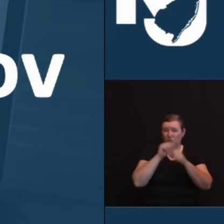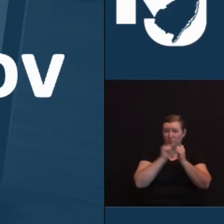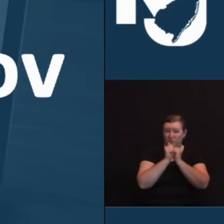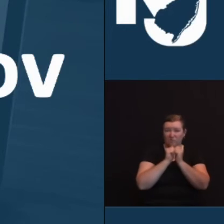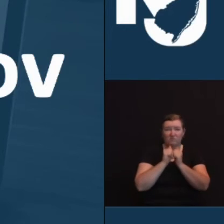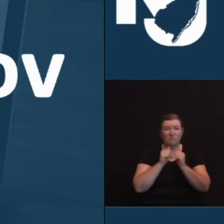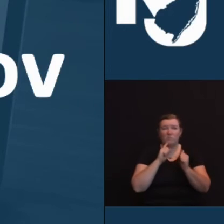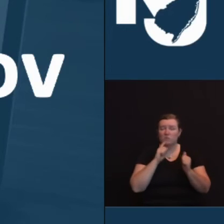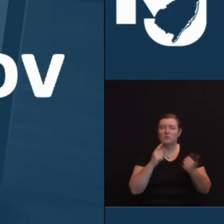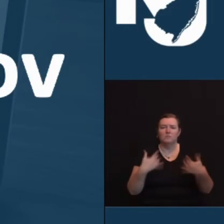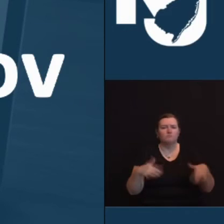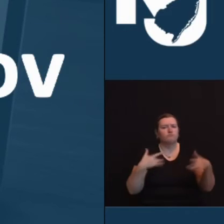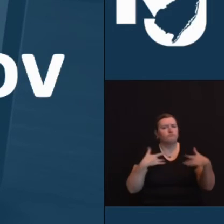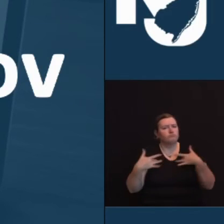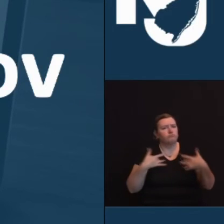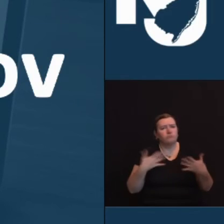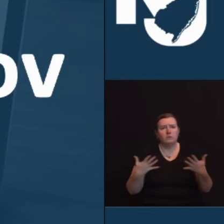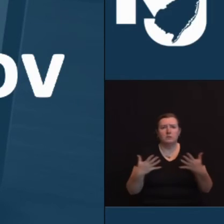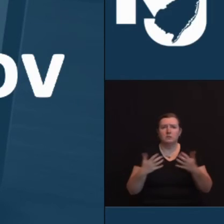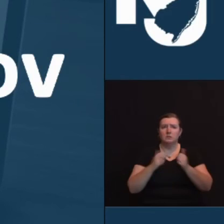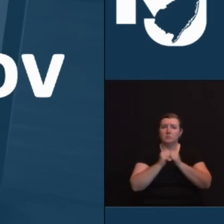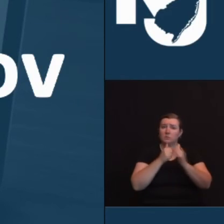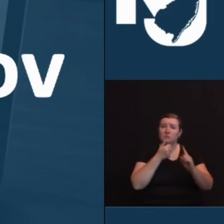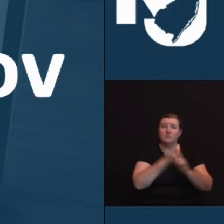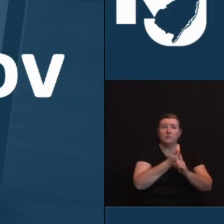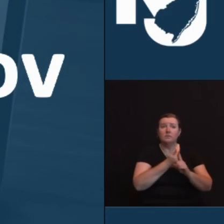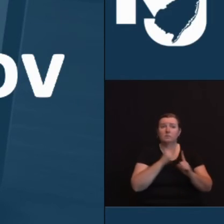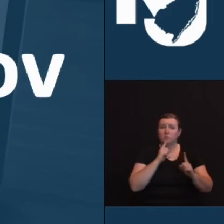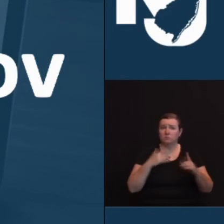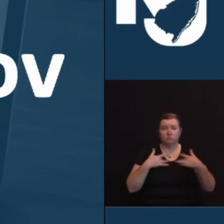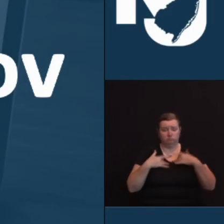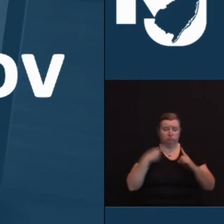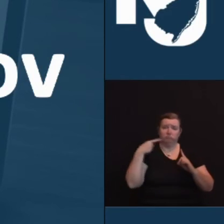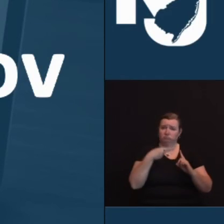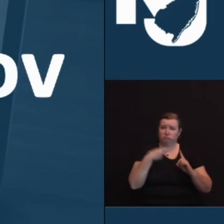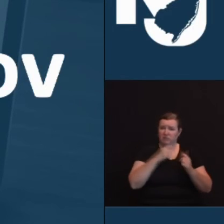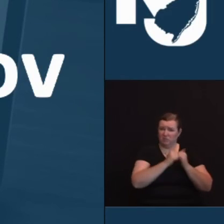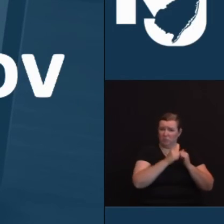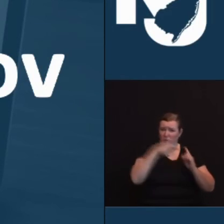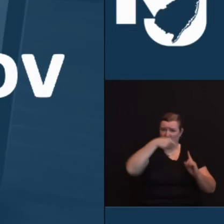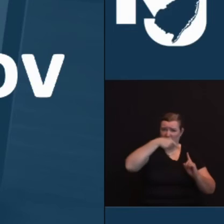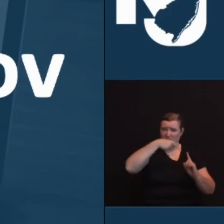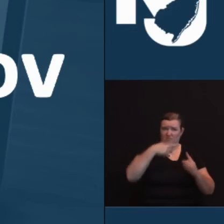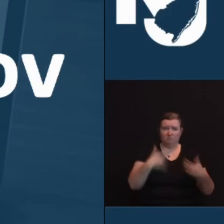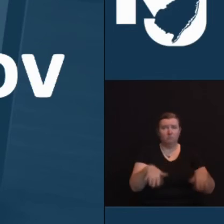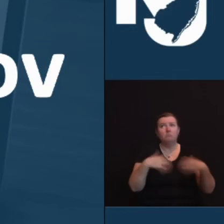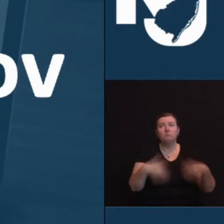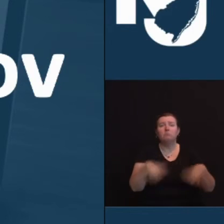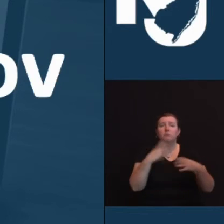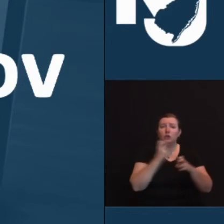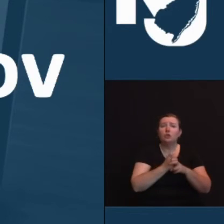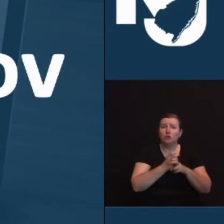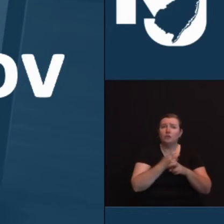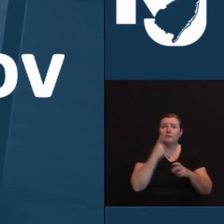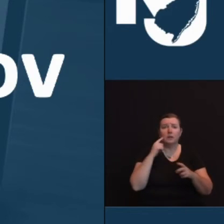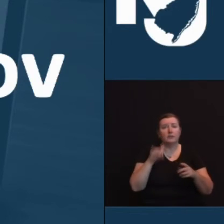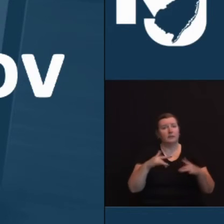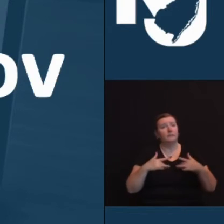many times, it is very hard to distinguish from whether or not, Judy and Tina, it is from the actual sporting event or the